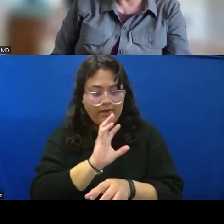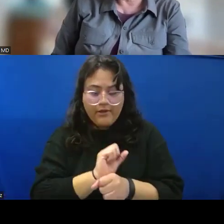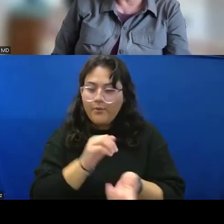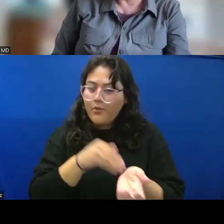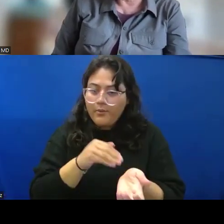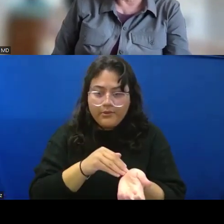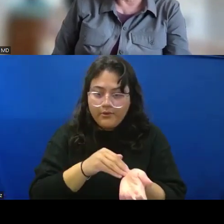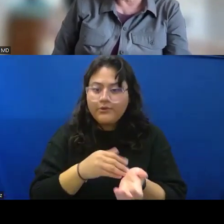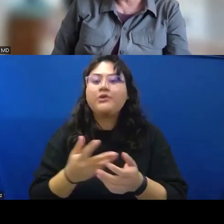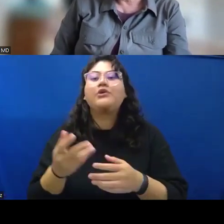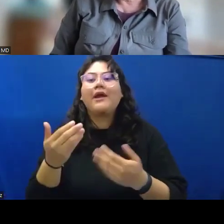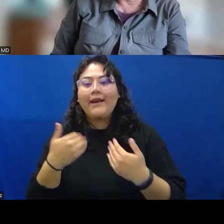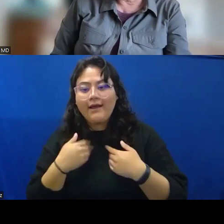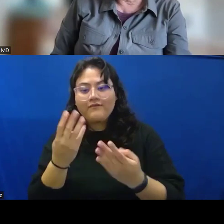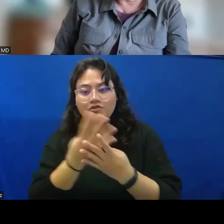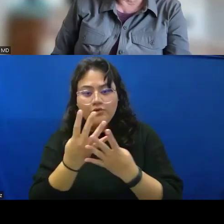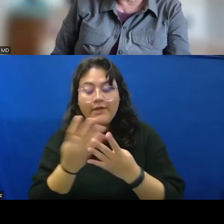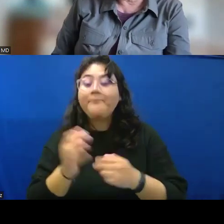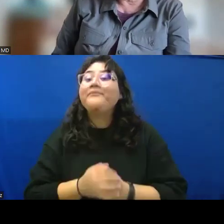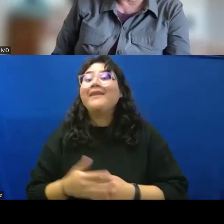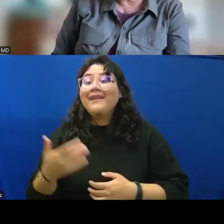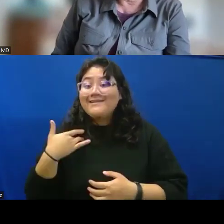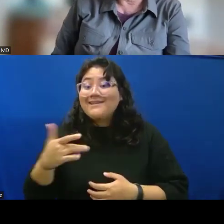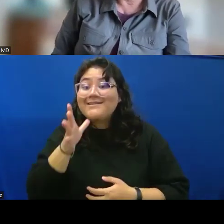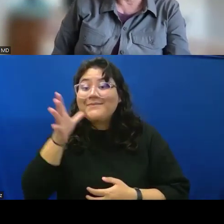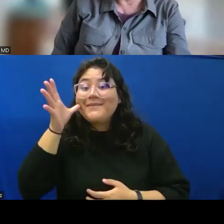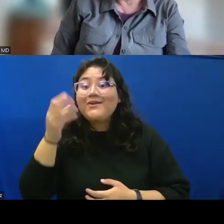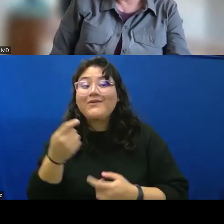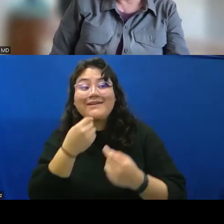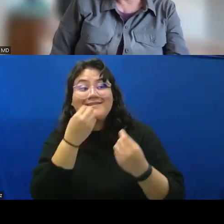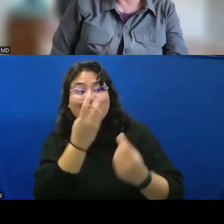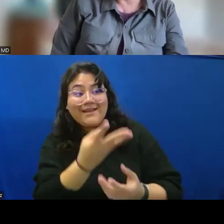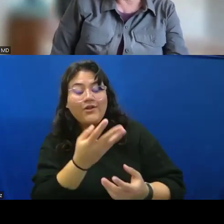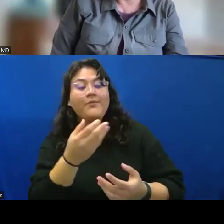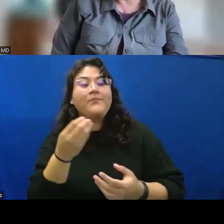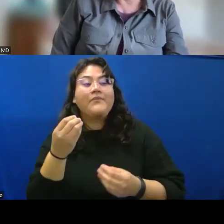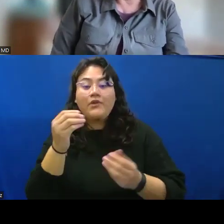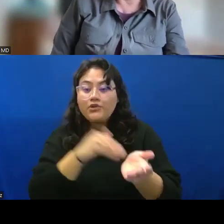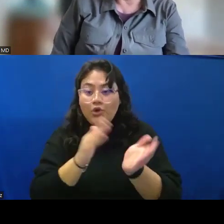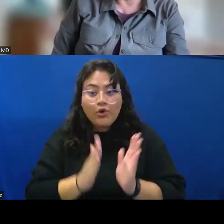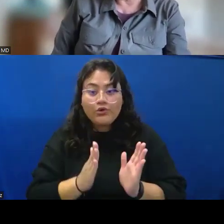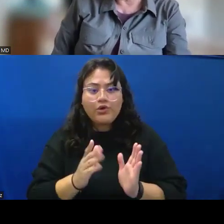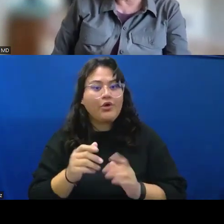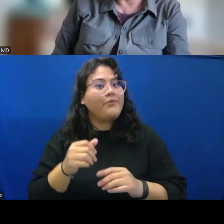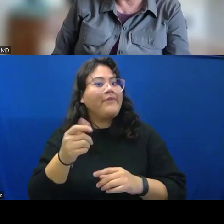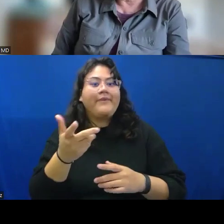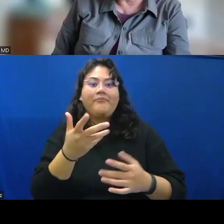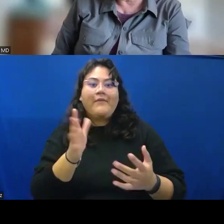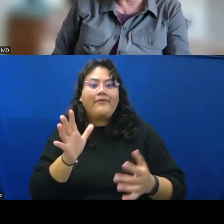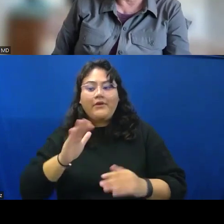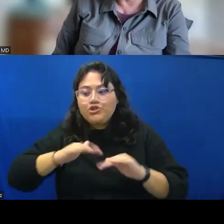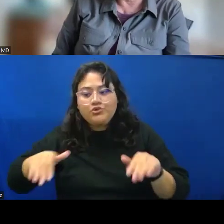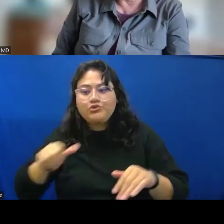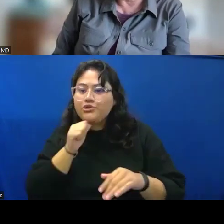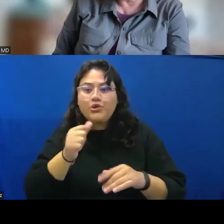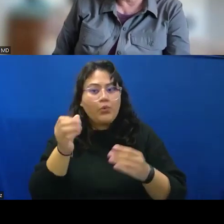And this should never happen. Family members may report inattention, that the child doesn't respond to sounds as expected, or there